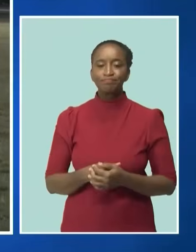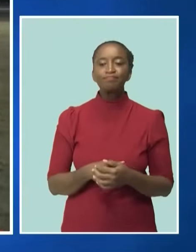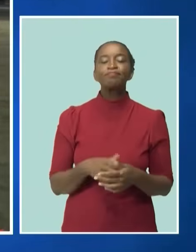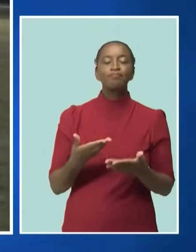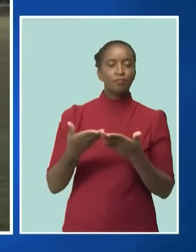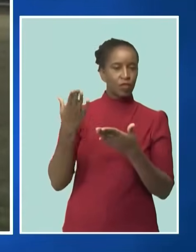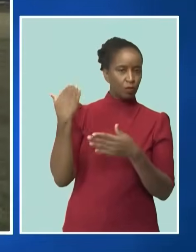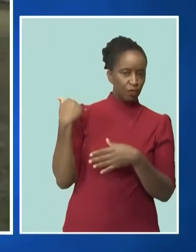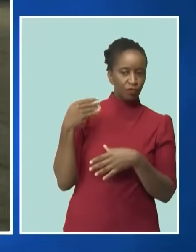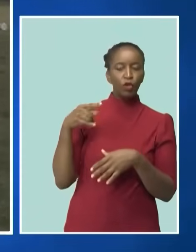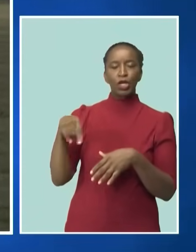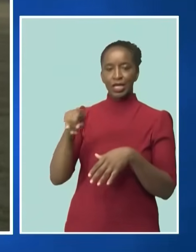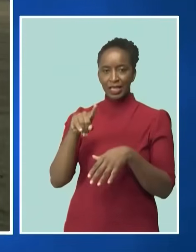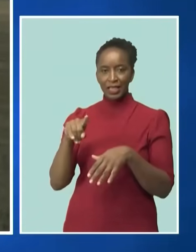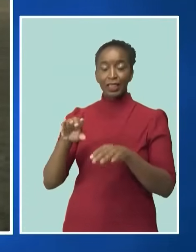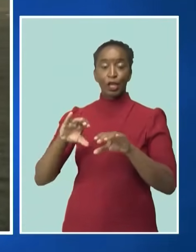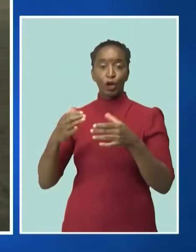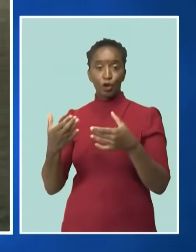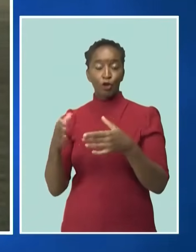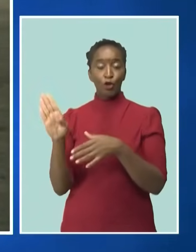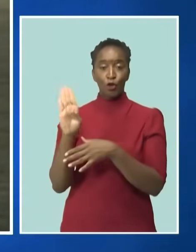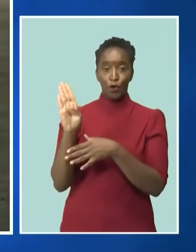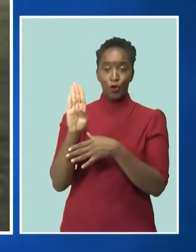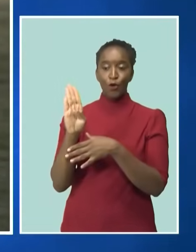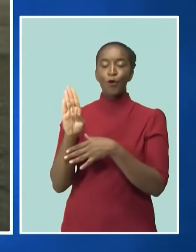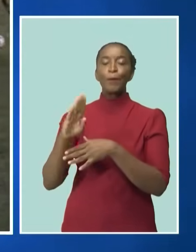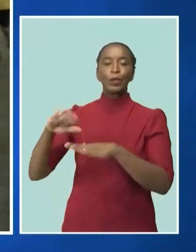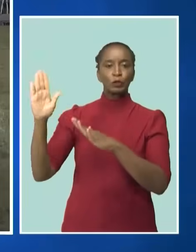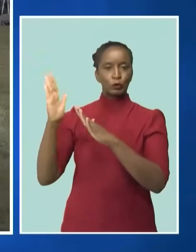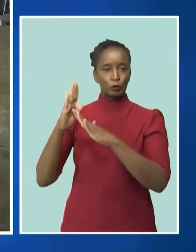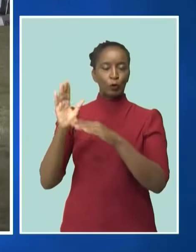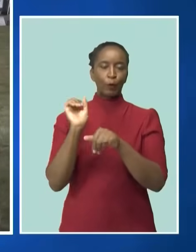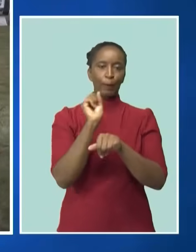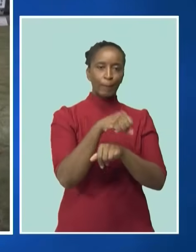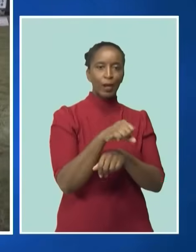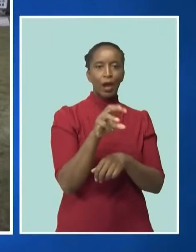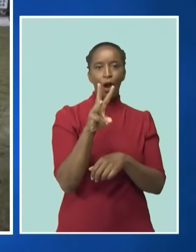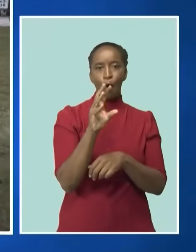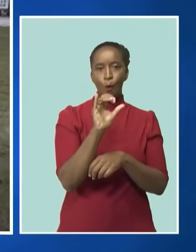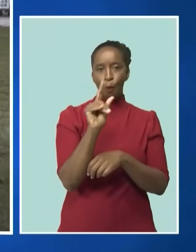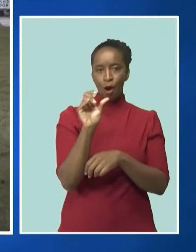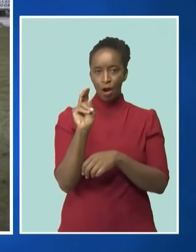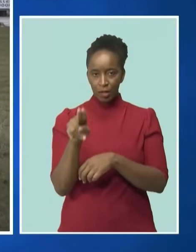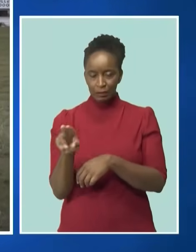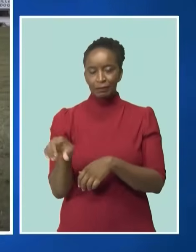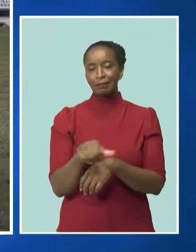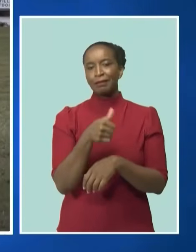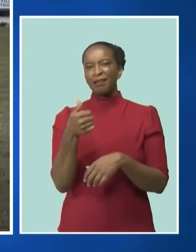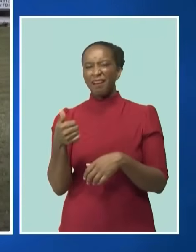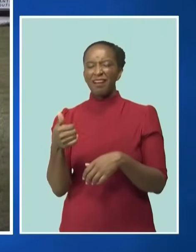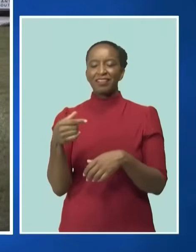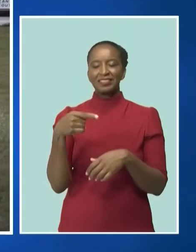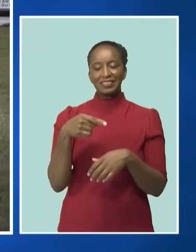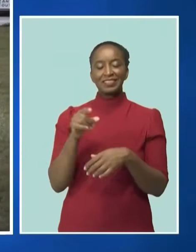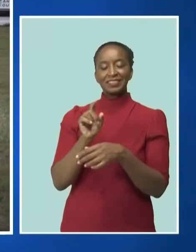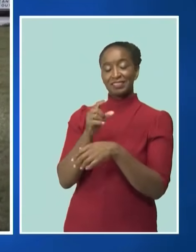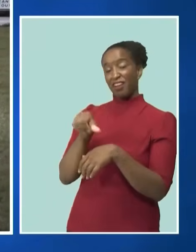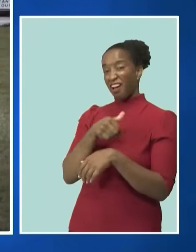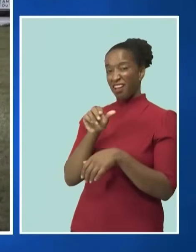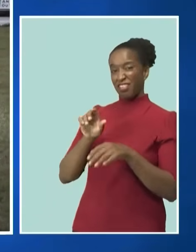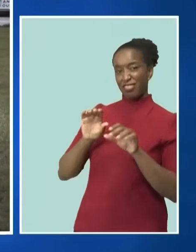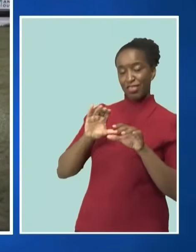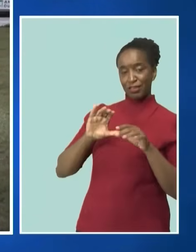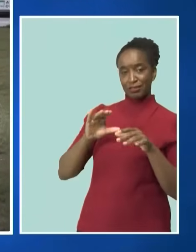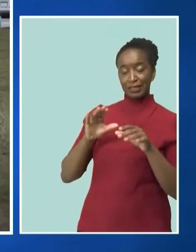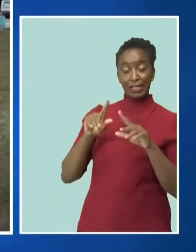lads topped Group B as they beat Wharton FC 3-2, lost 4-3 to Pride of Gall Hill in a close encounter, and then